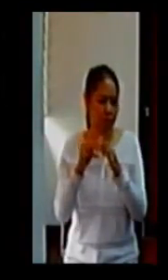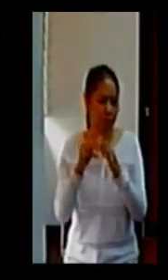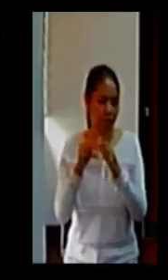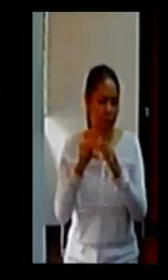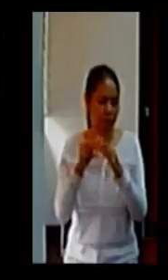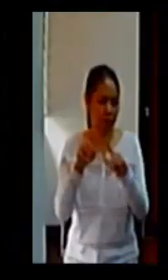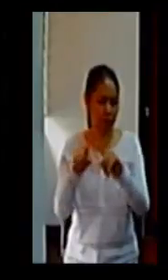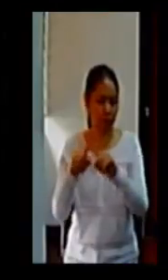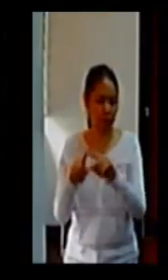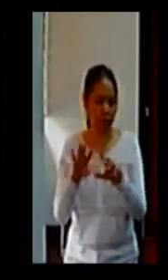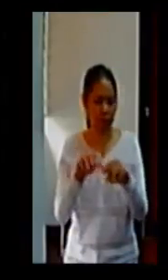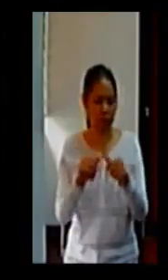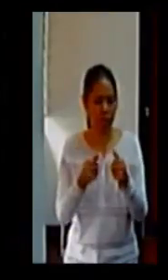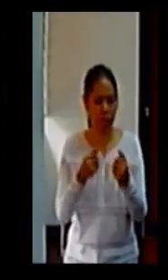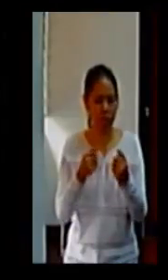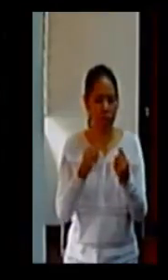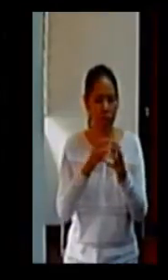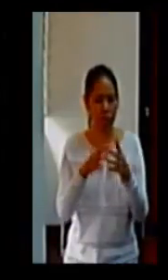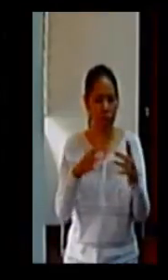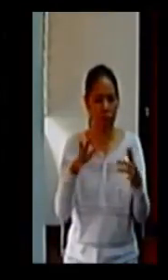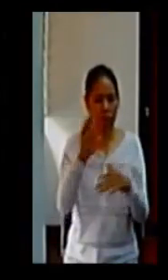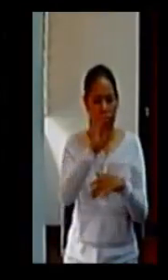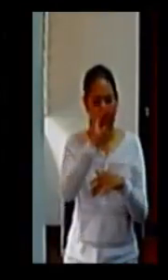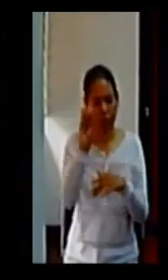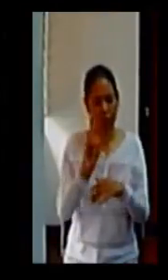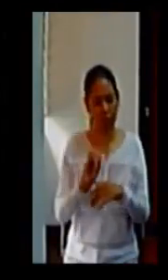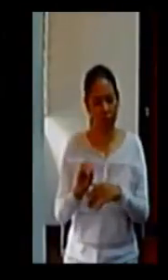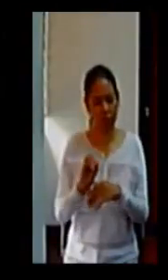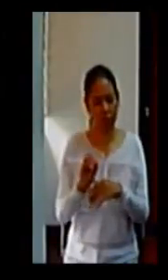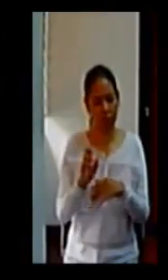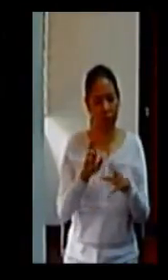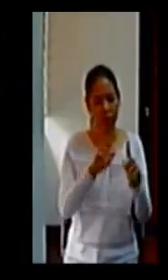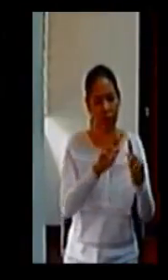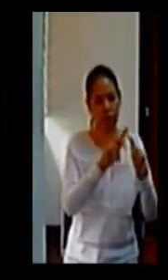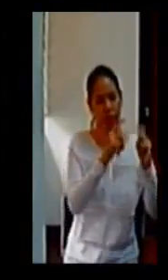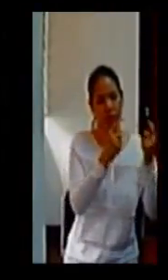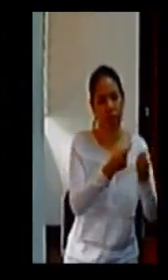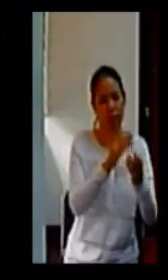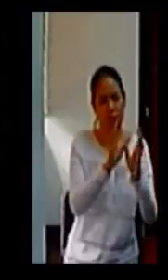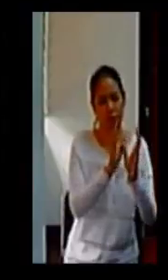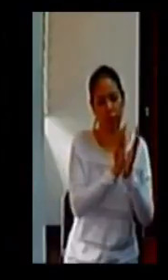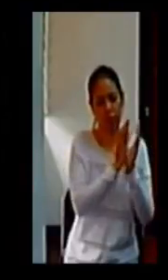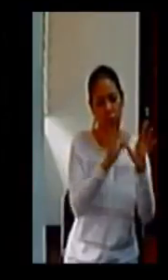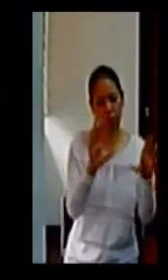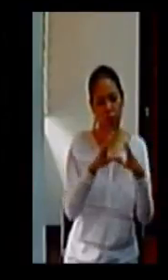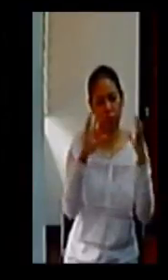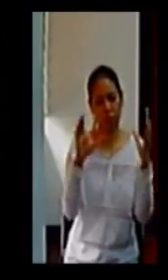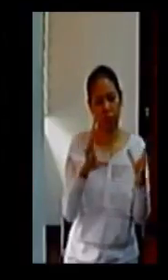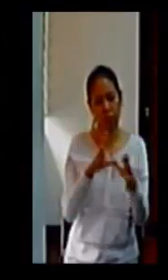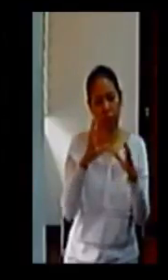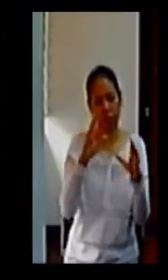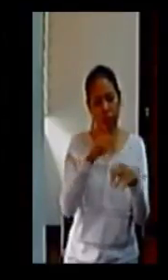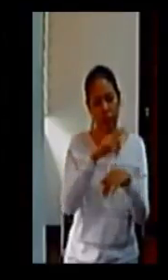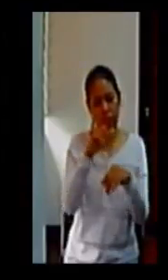the tribal communities actually work in the land overtime?